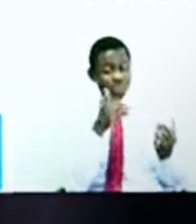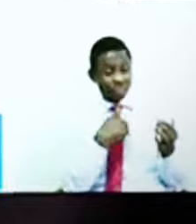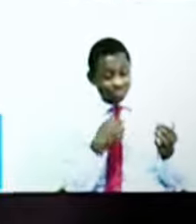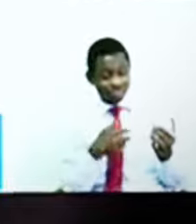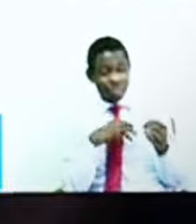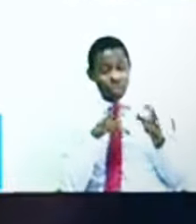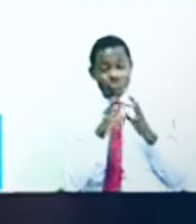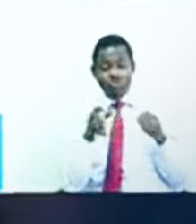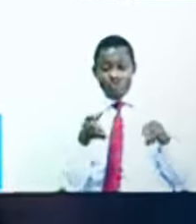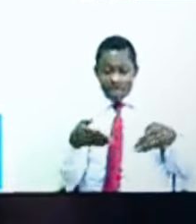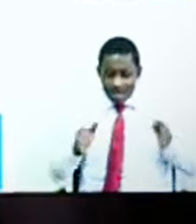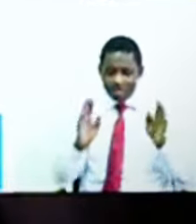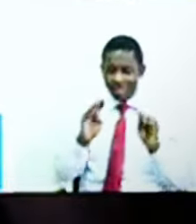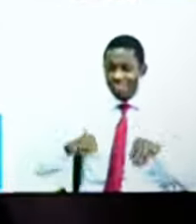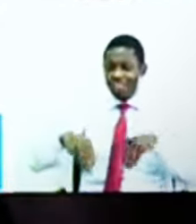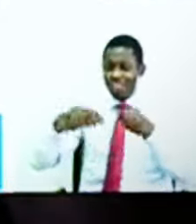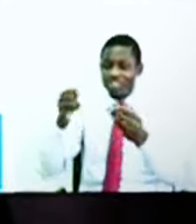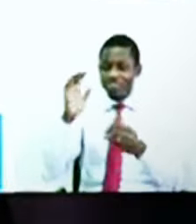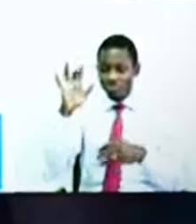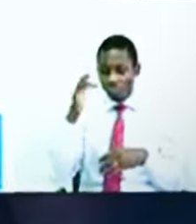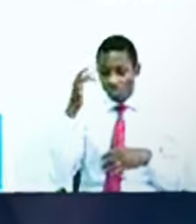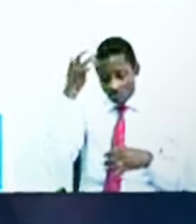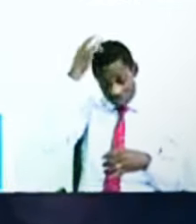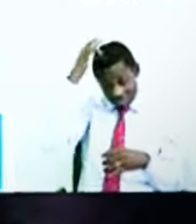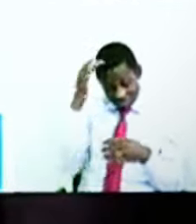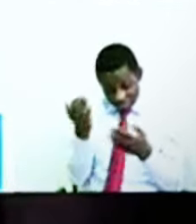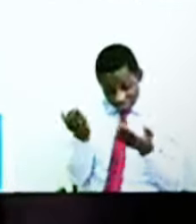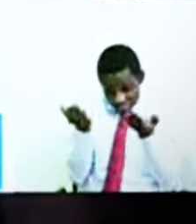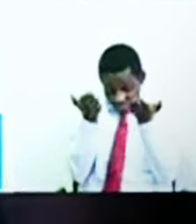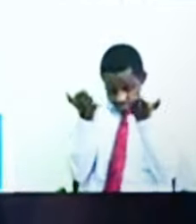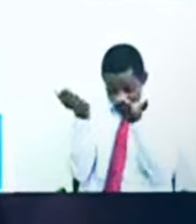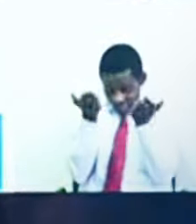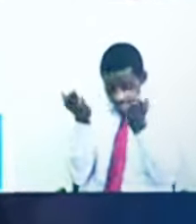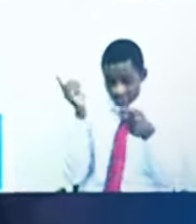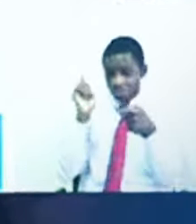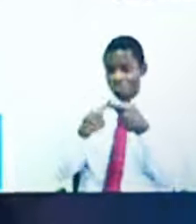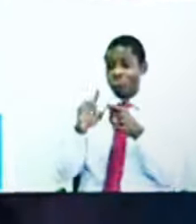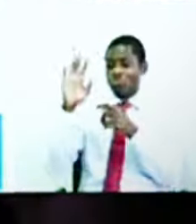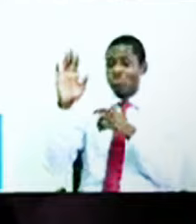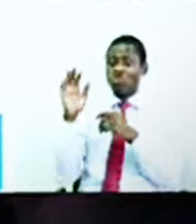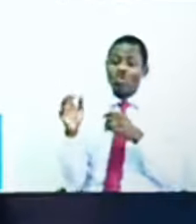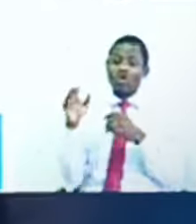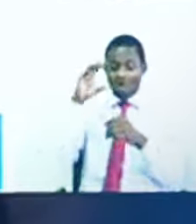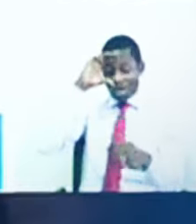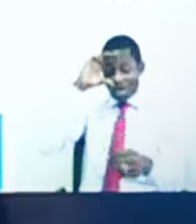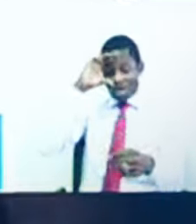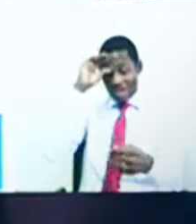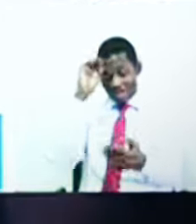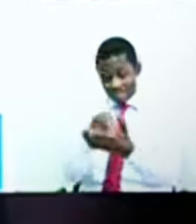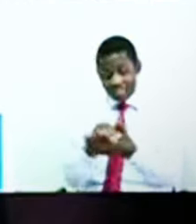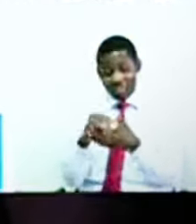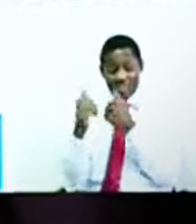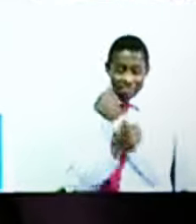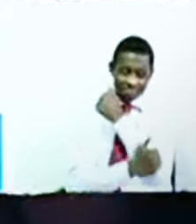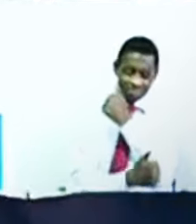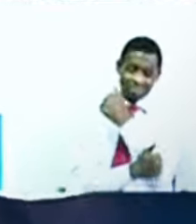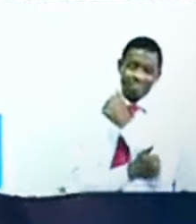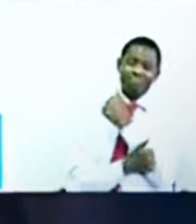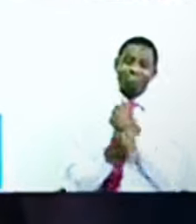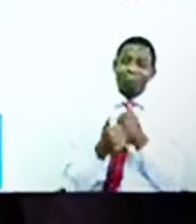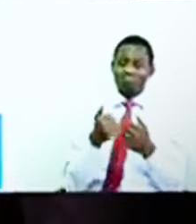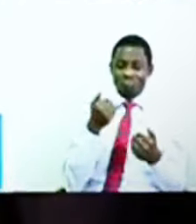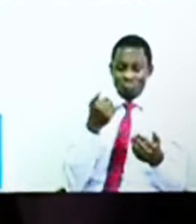have a baby. Sarah, na sura no osro dache na nadwene se ontumi nya